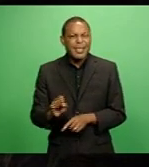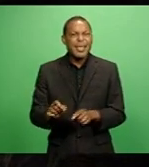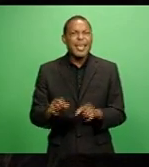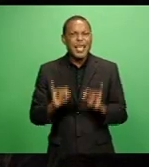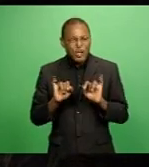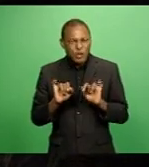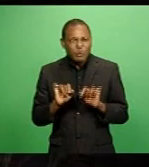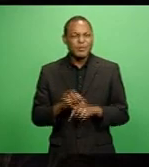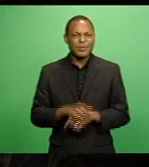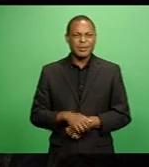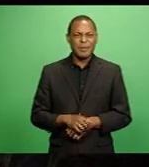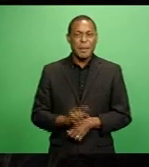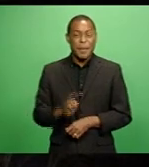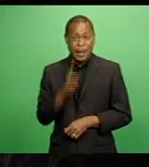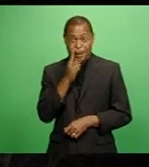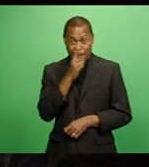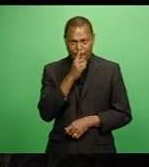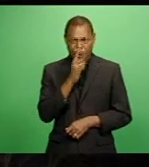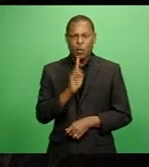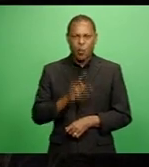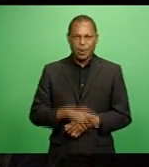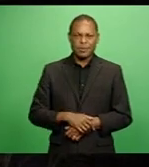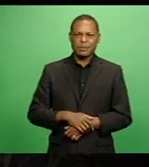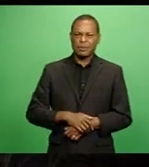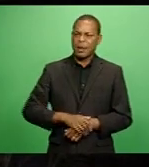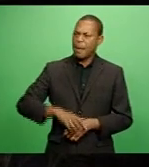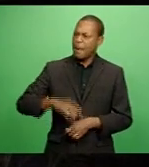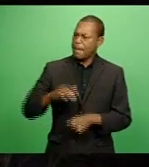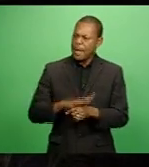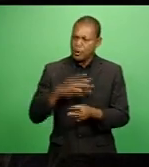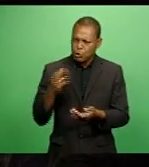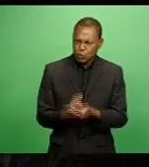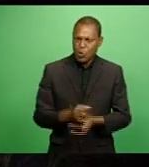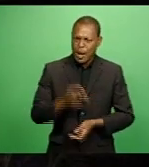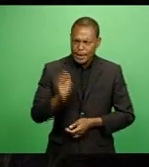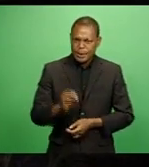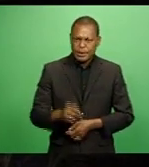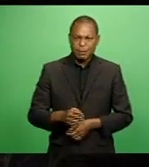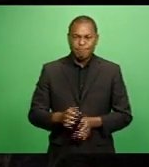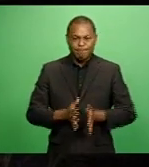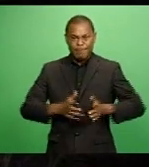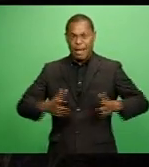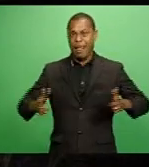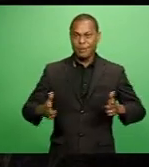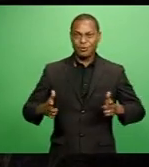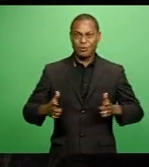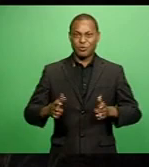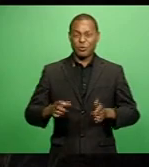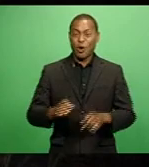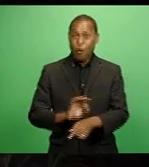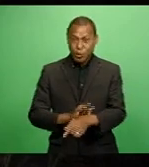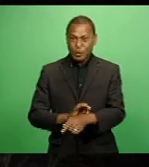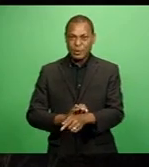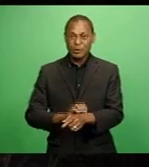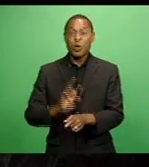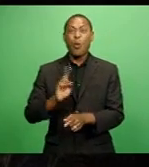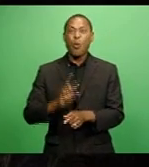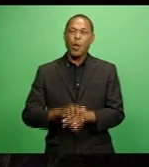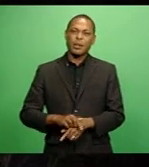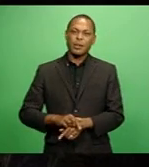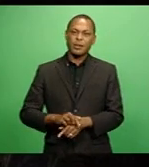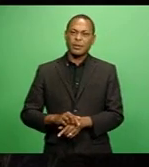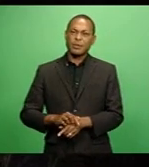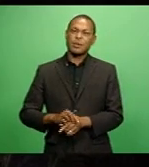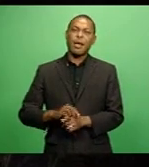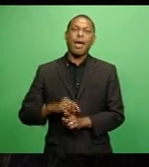the area can be rest assured that if they need to be treated quickly at a larger hospital, they can be transported by helicopter from